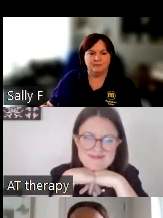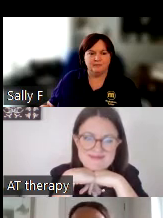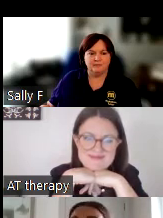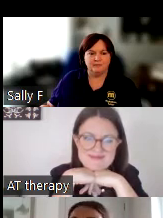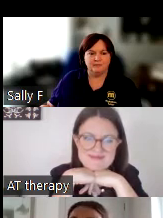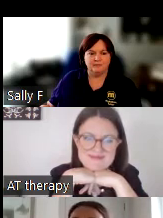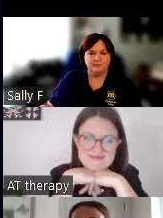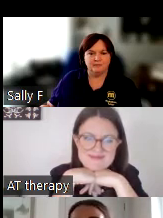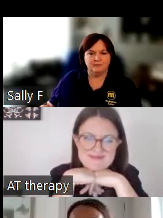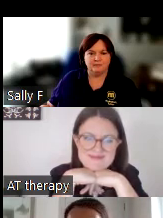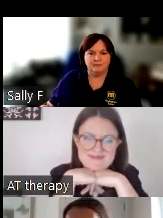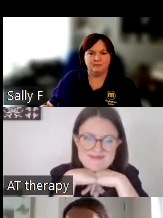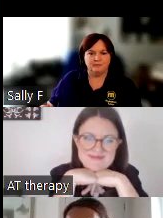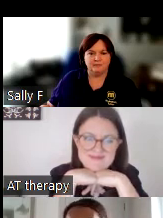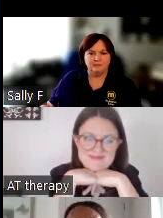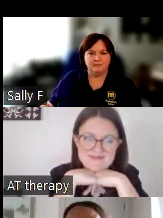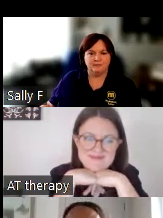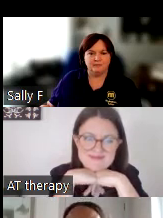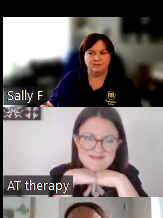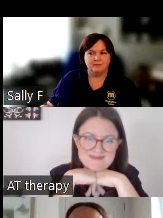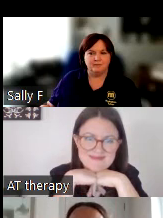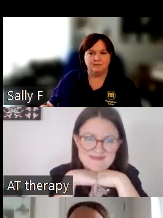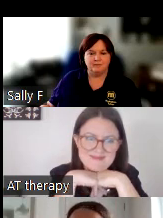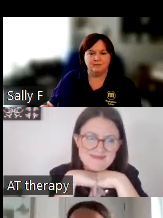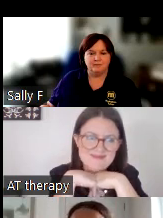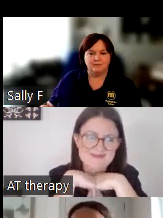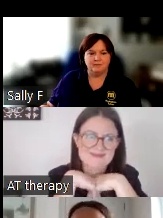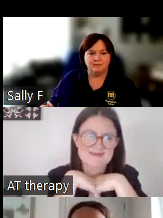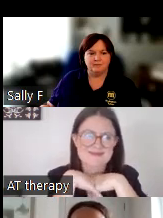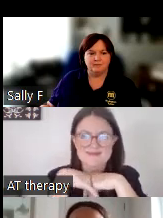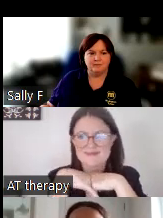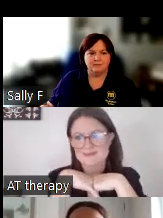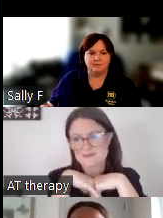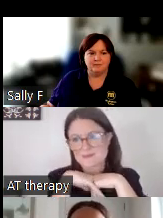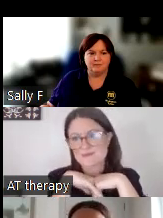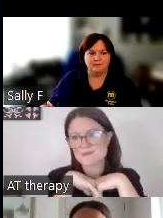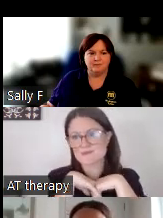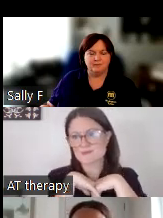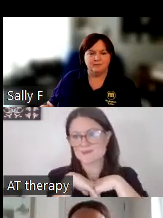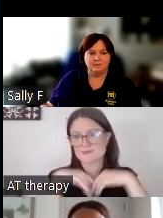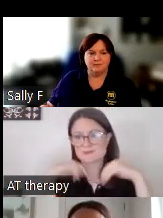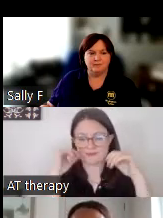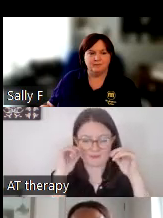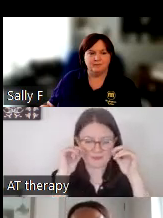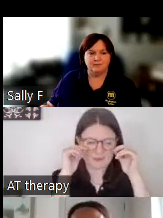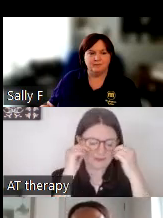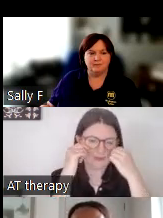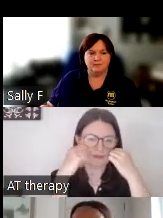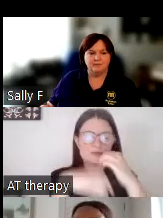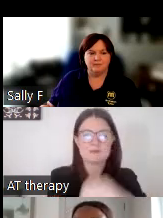and what kind of Makaton signs we'd use. So we'd always start off with a hello song, which was great for teaching